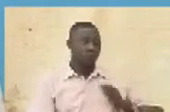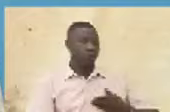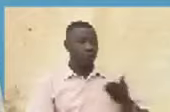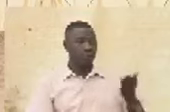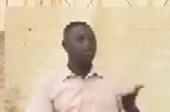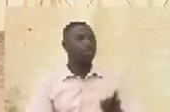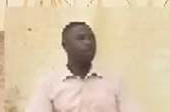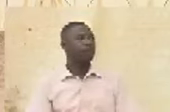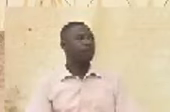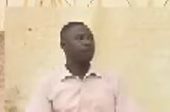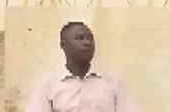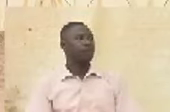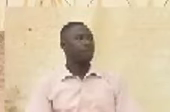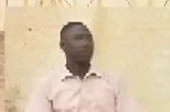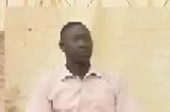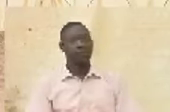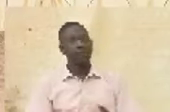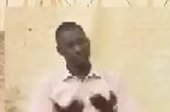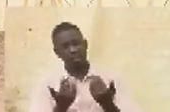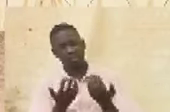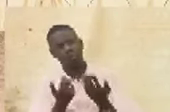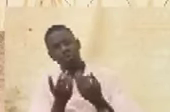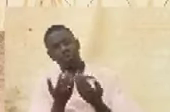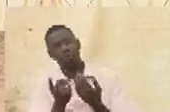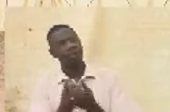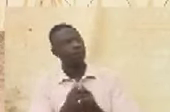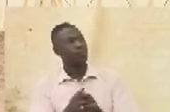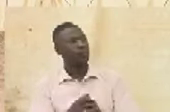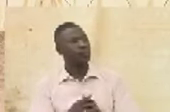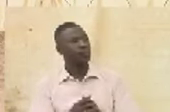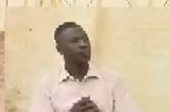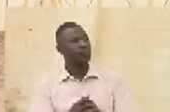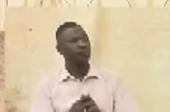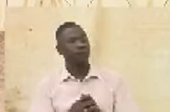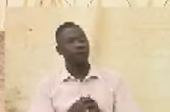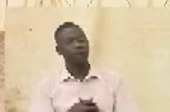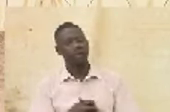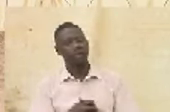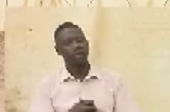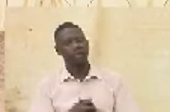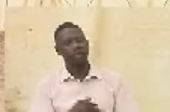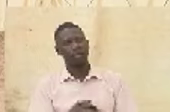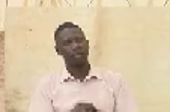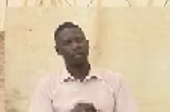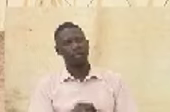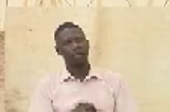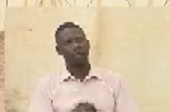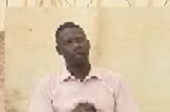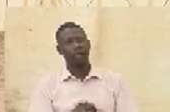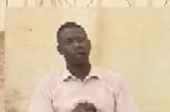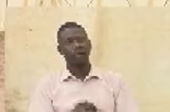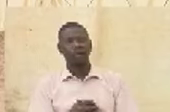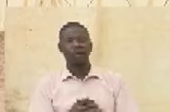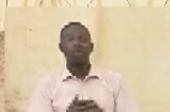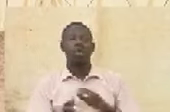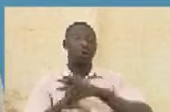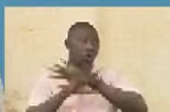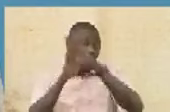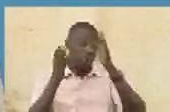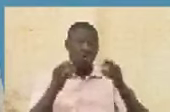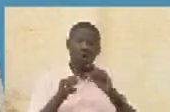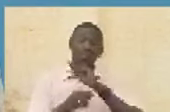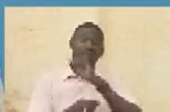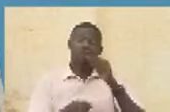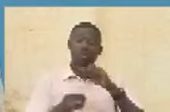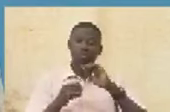Go ahead. Okay, thank you. Yo, did they go into the Muslim for Anta? Kebe Tota too. All the names of the women